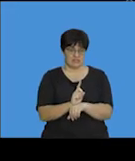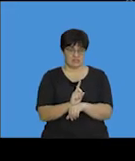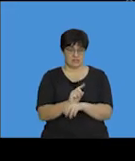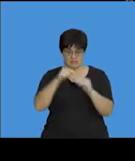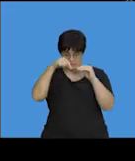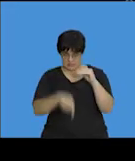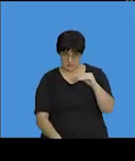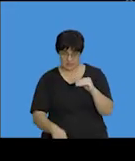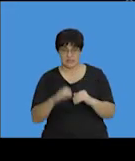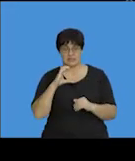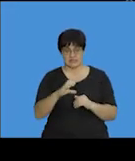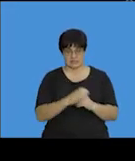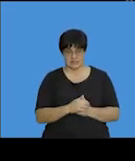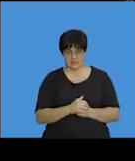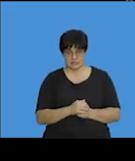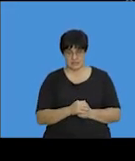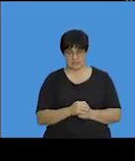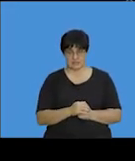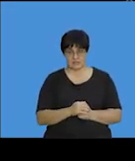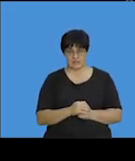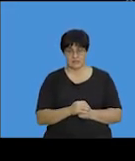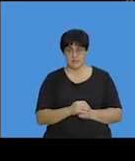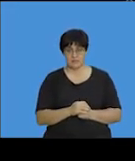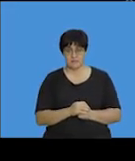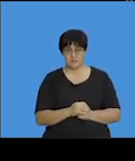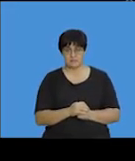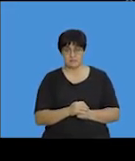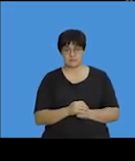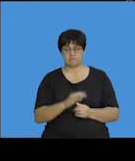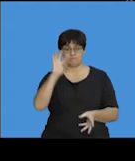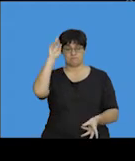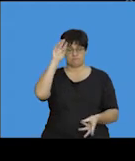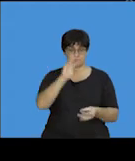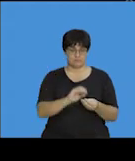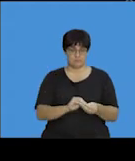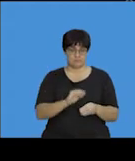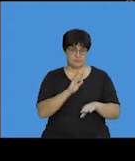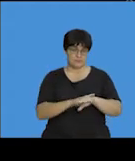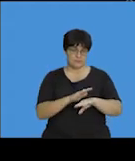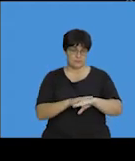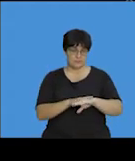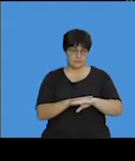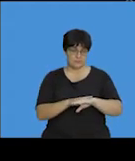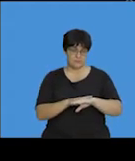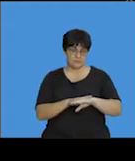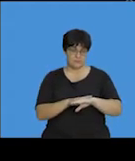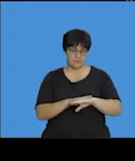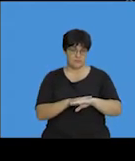1,5 seconds to get to C. Therefore, the total